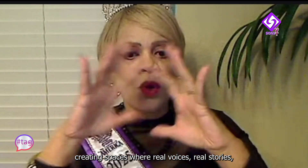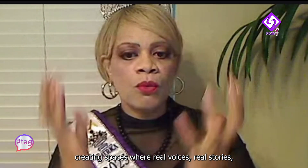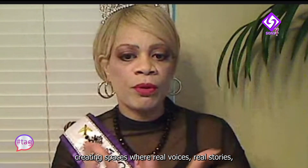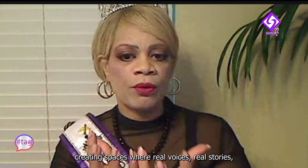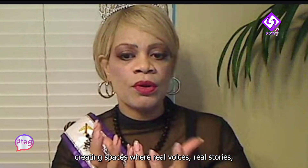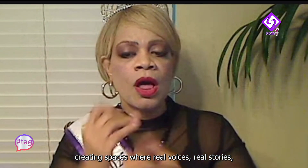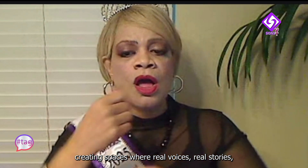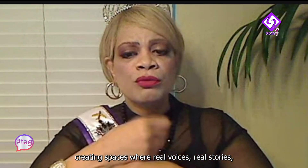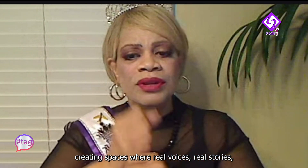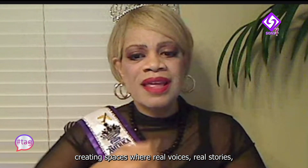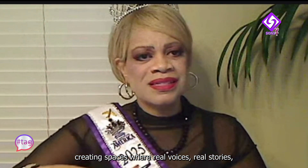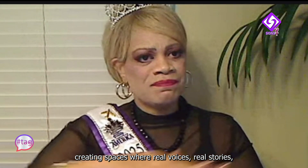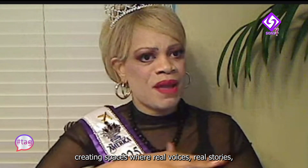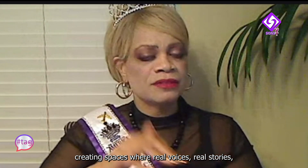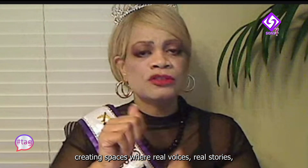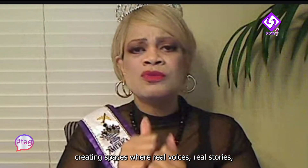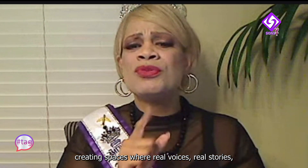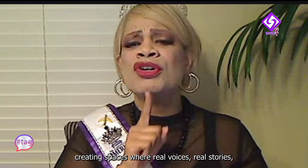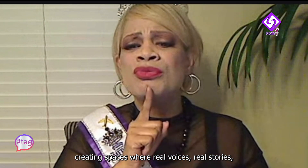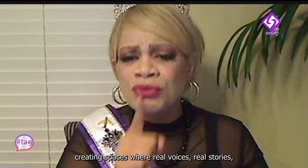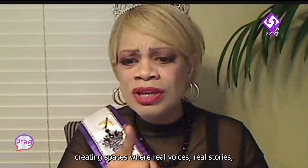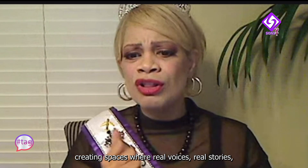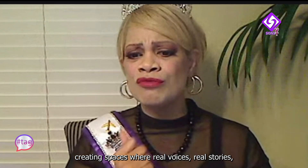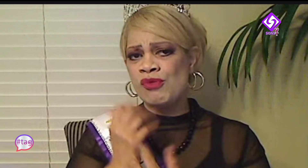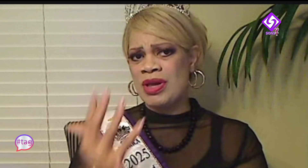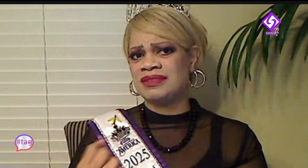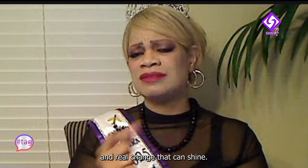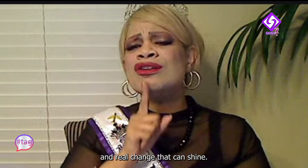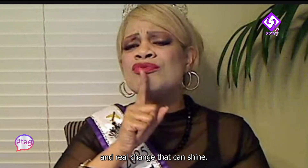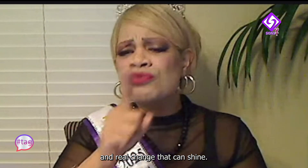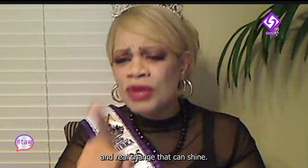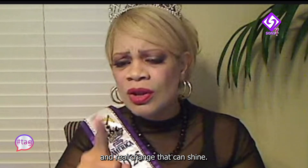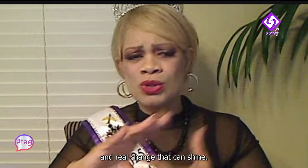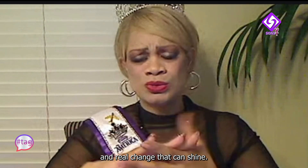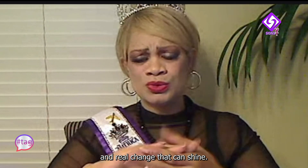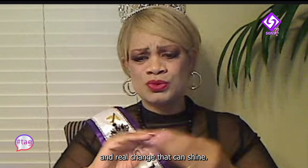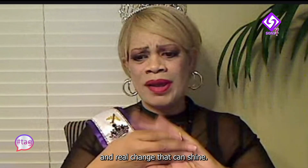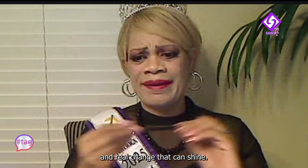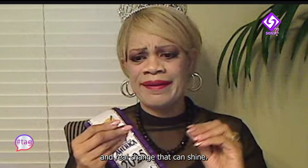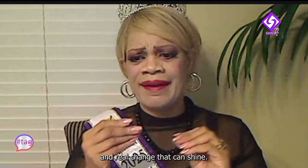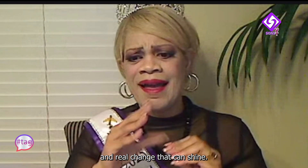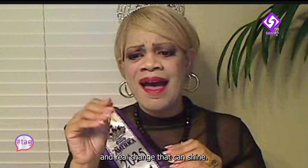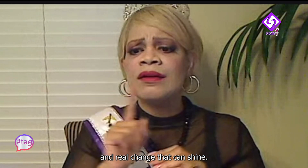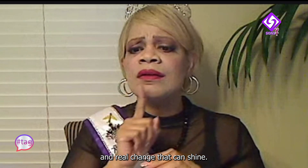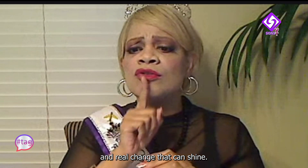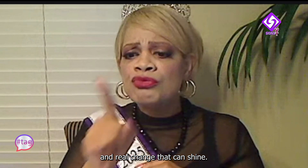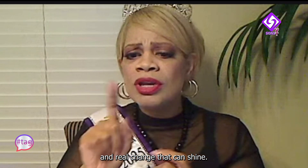creating spaces where real voices, real stories, and real change that